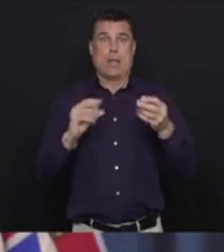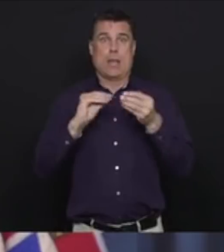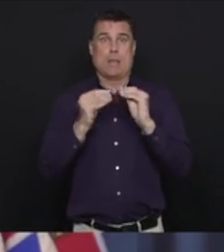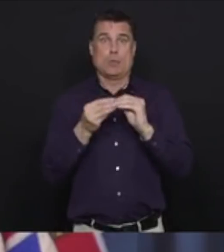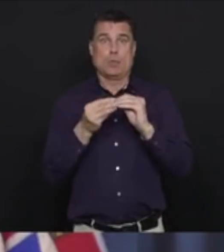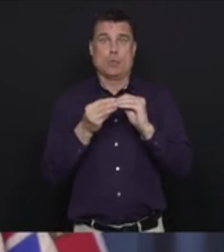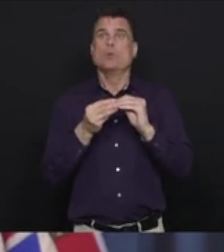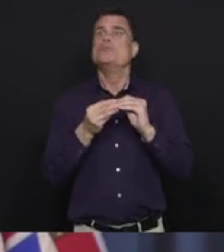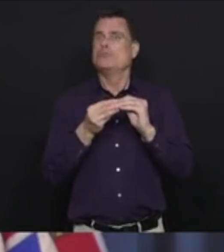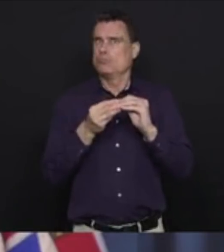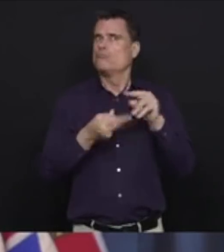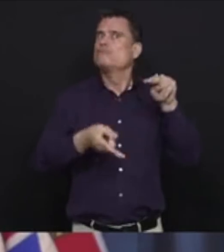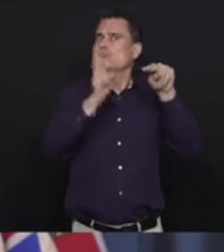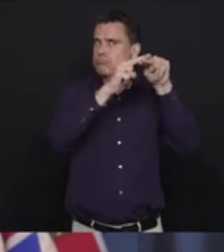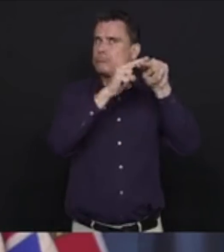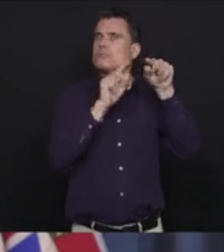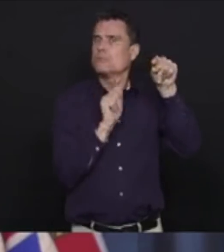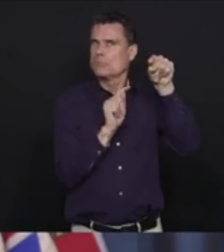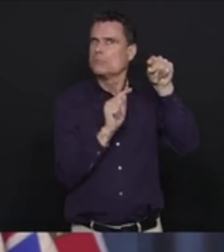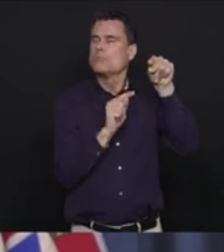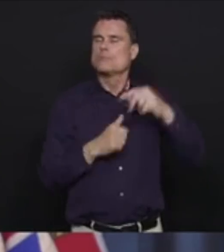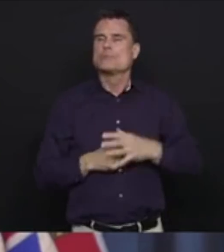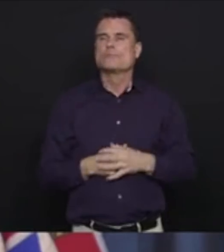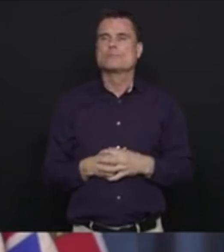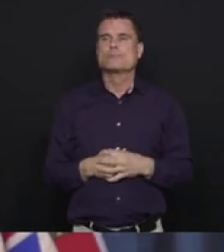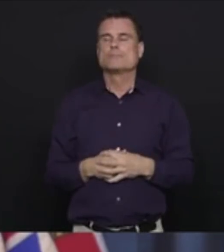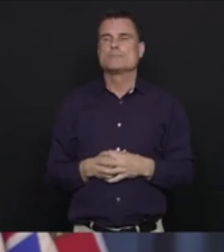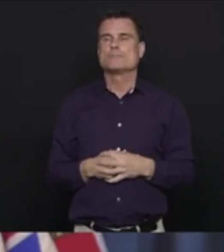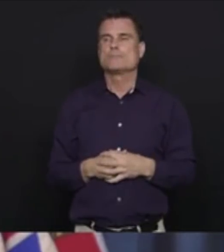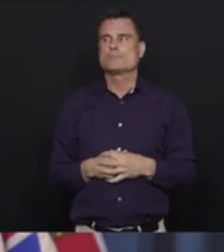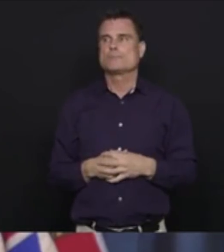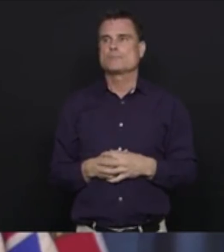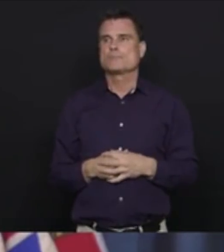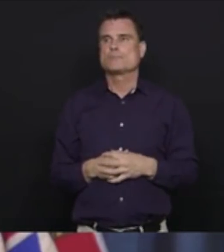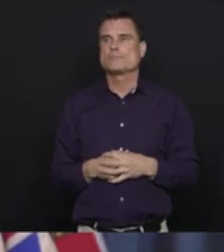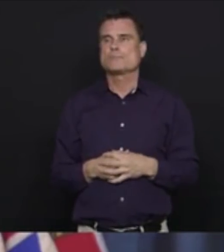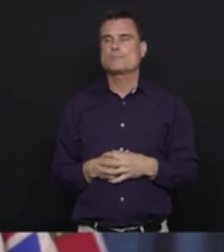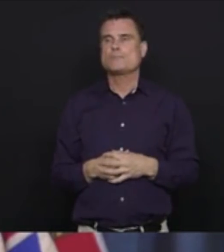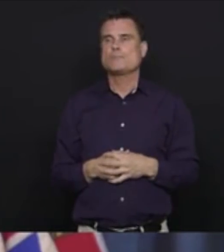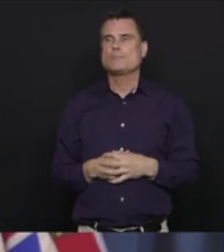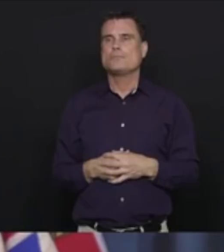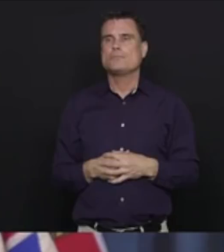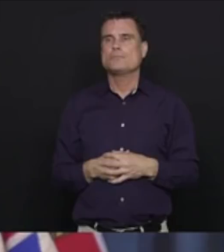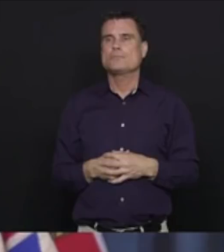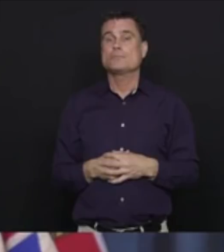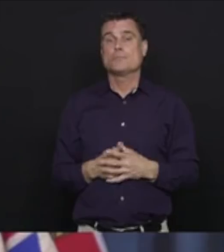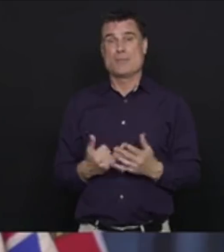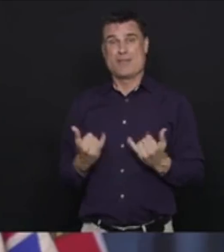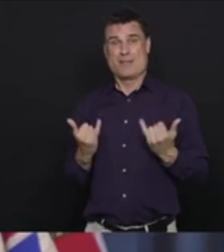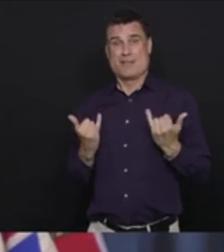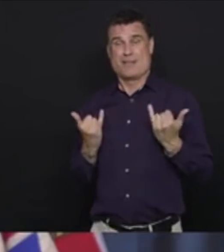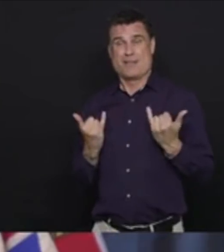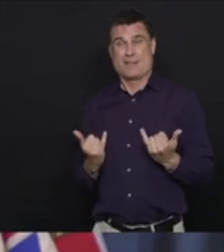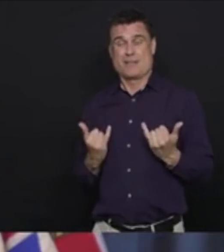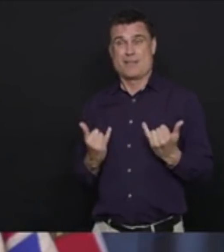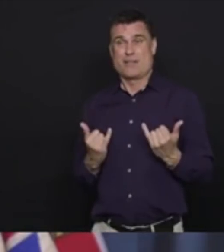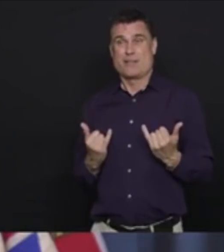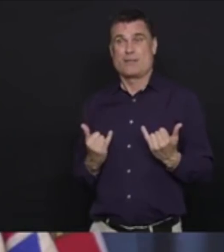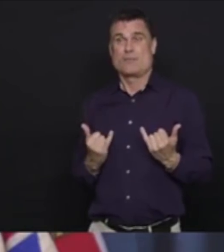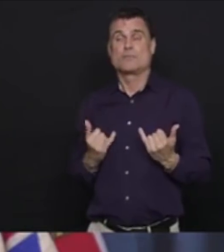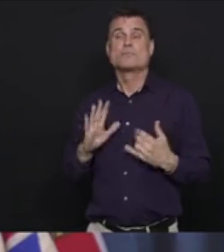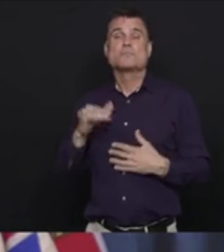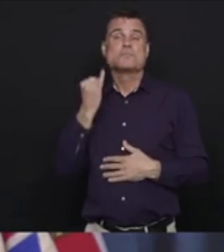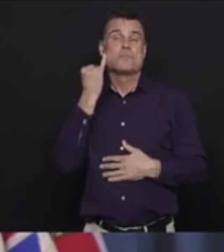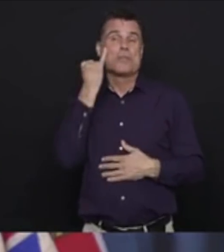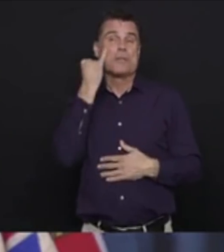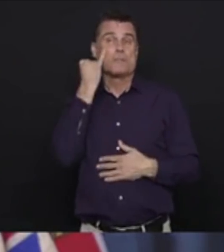who have not been hospitalized, who have mild disease, we are now considering them recovered when they are symptom-free, their symptoms